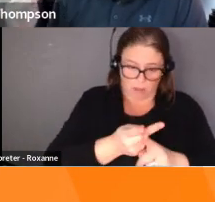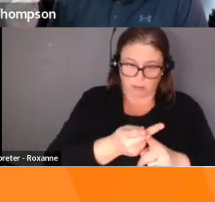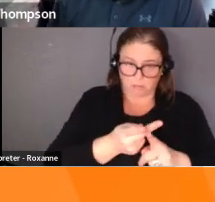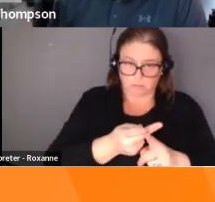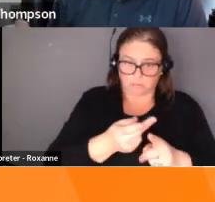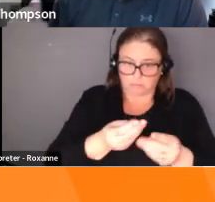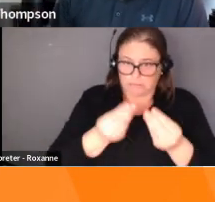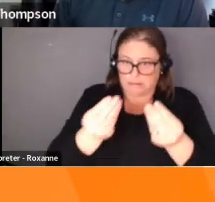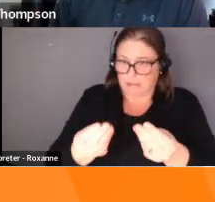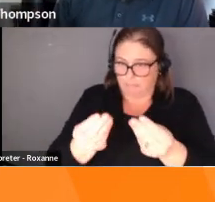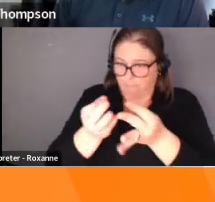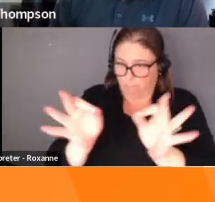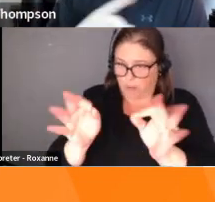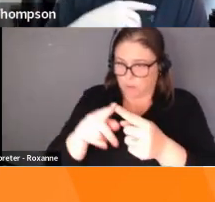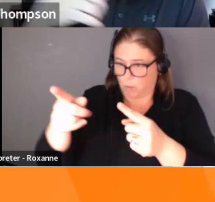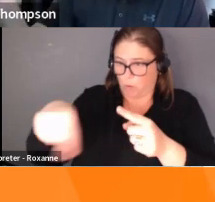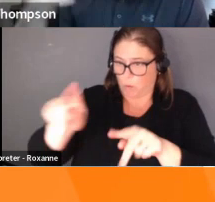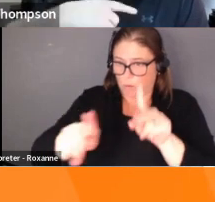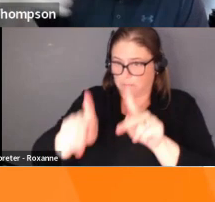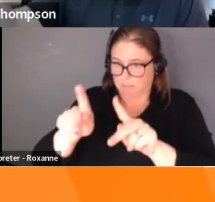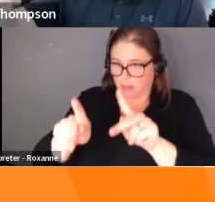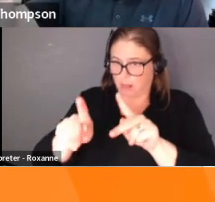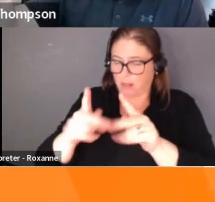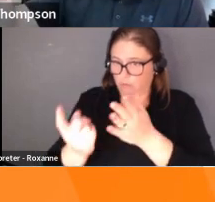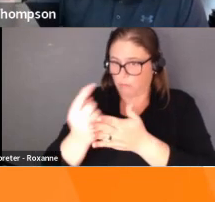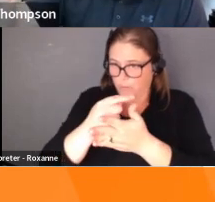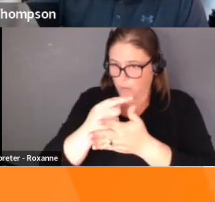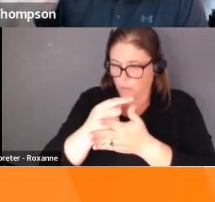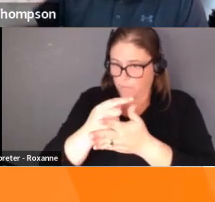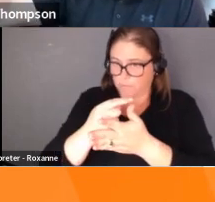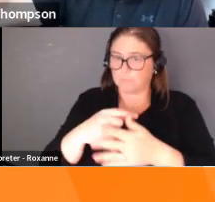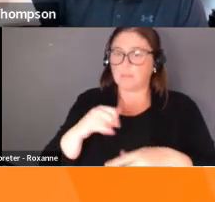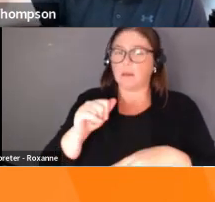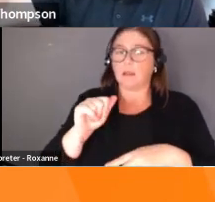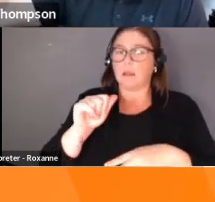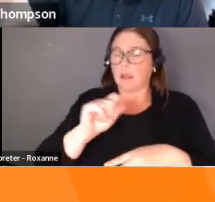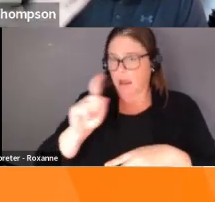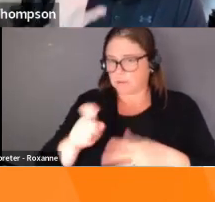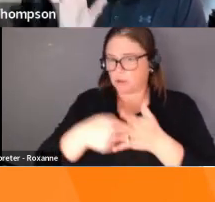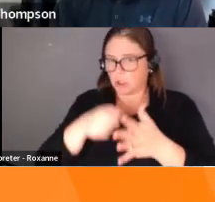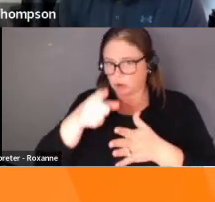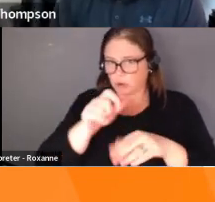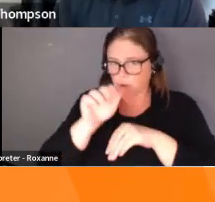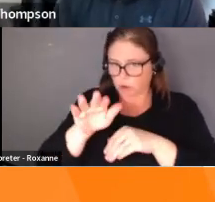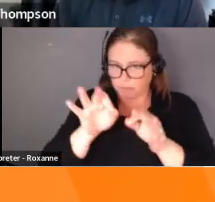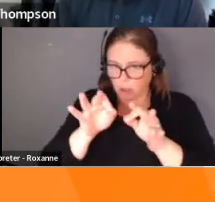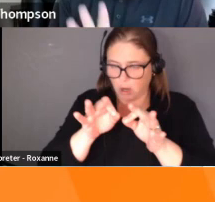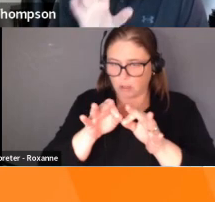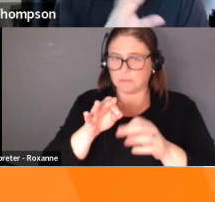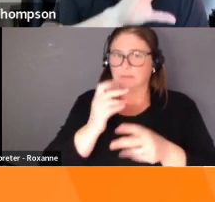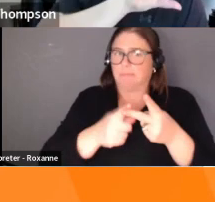reviewers. Amazon charges you the fulfillment cost to get it to them and the free product. Okay, so it's not the cheapest way to